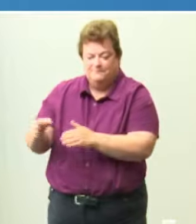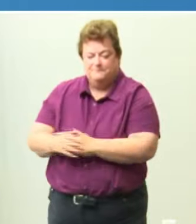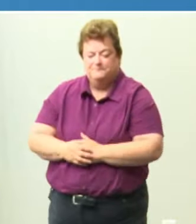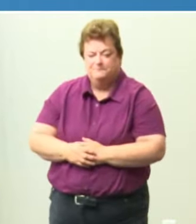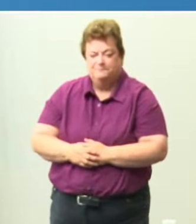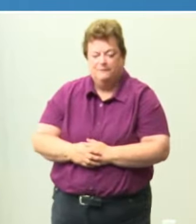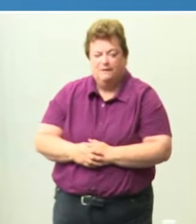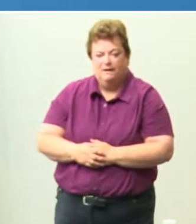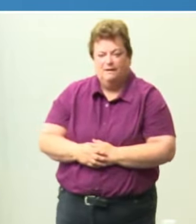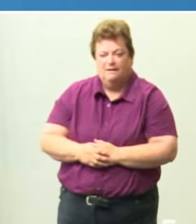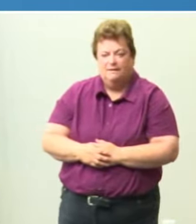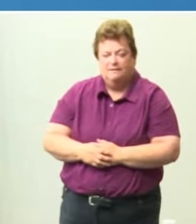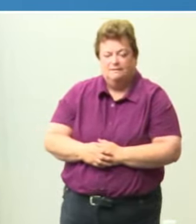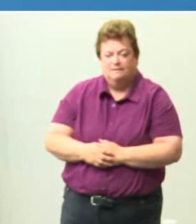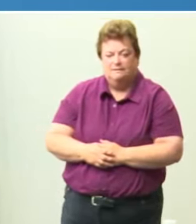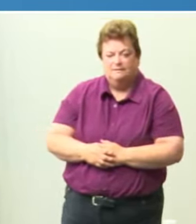So,